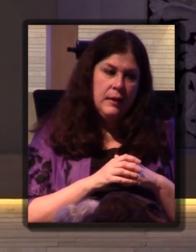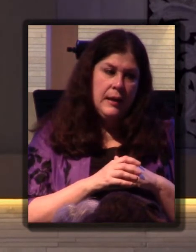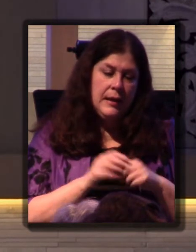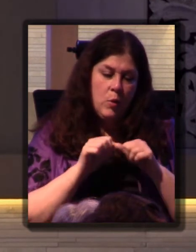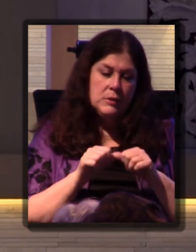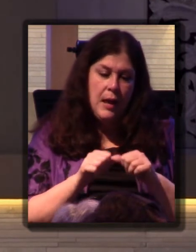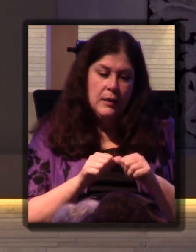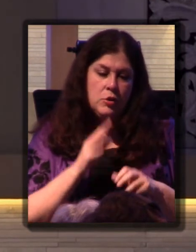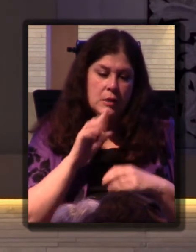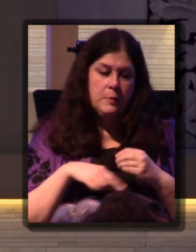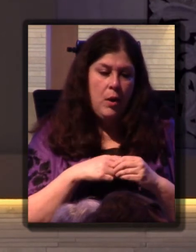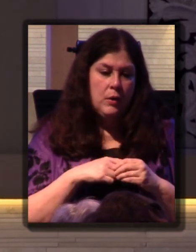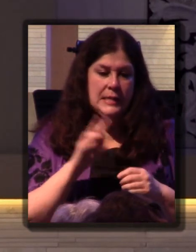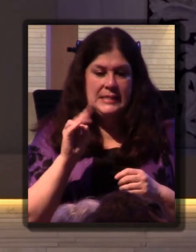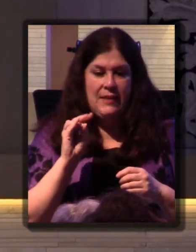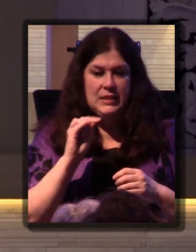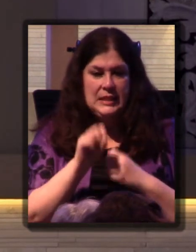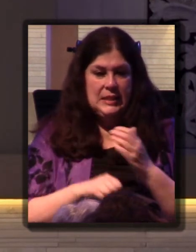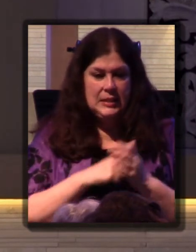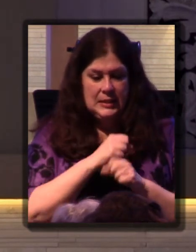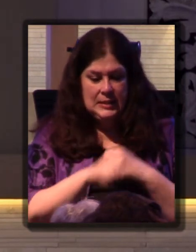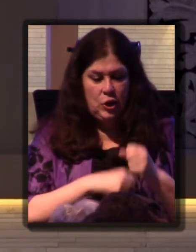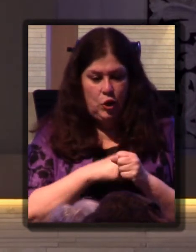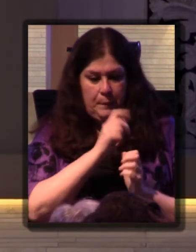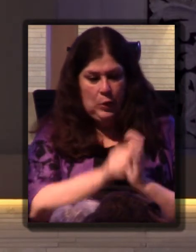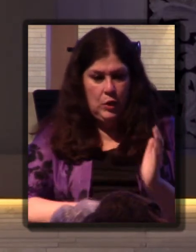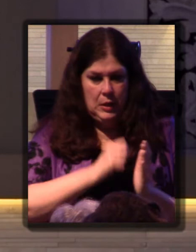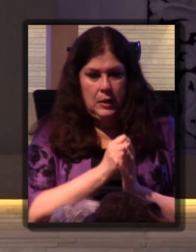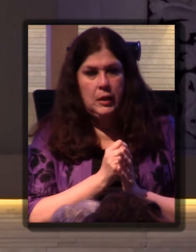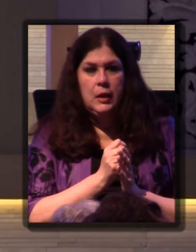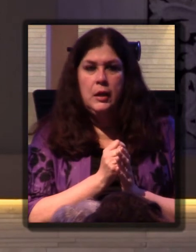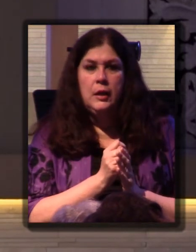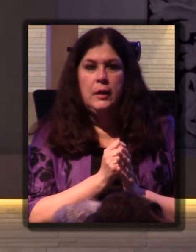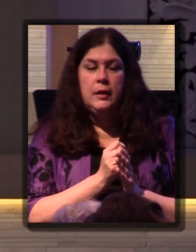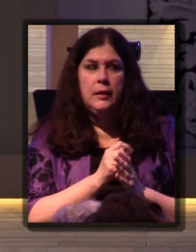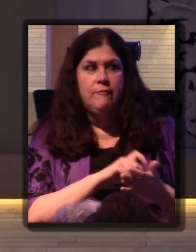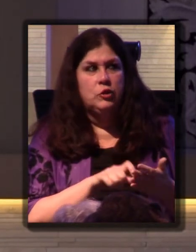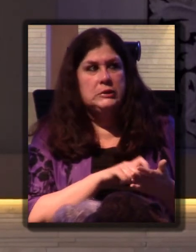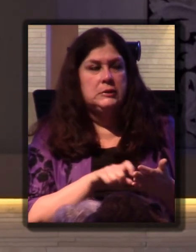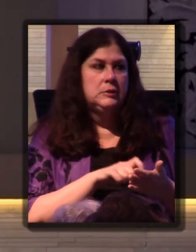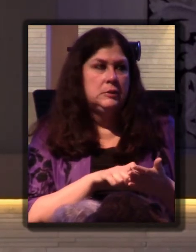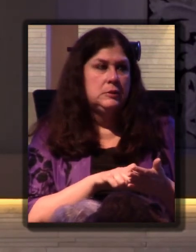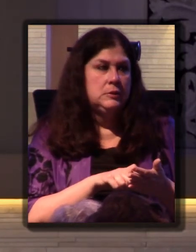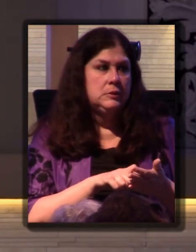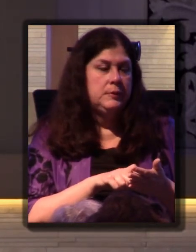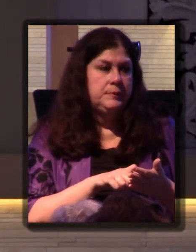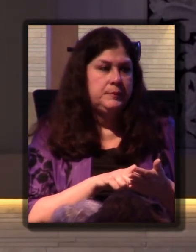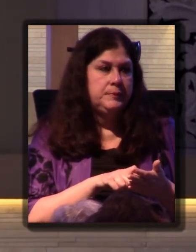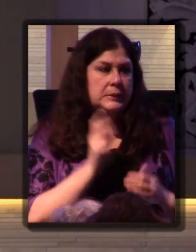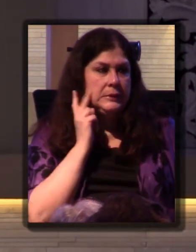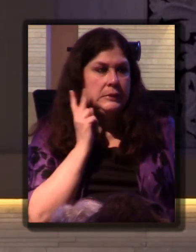cetera, and he goes on and he talks about a 70-year period in verses,